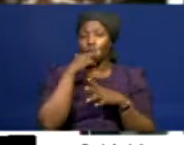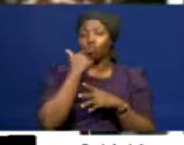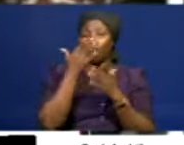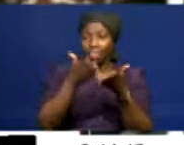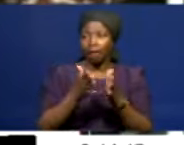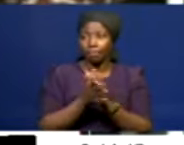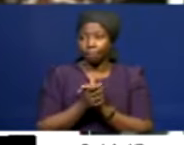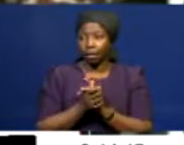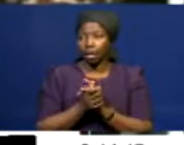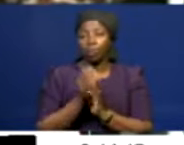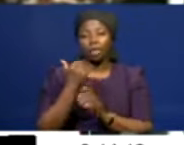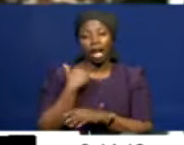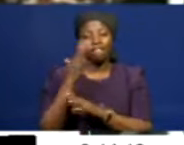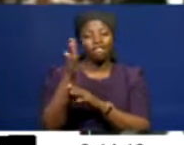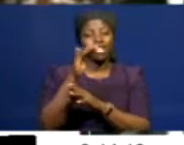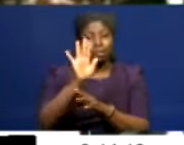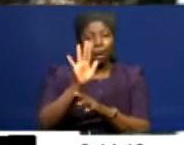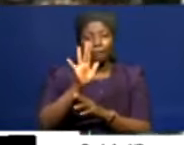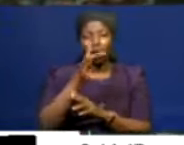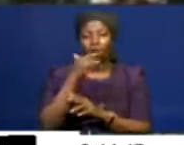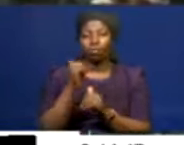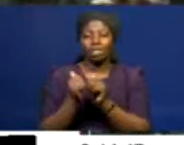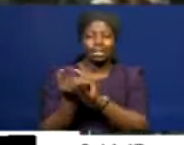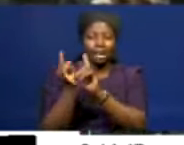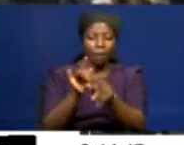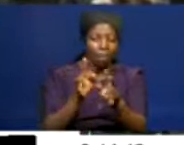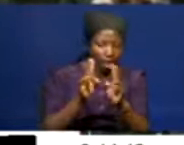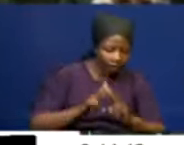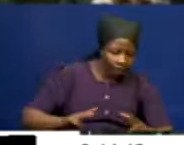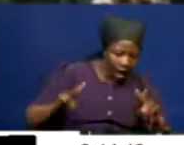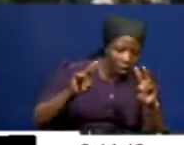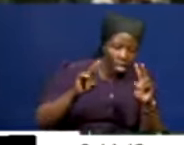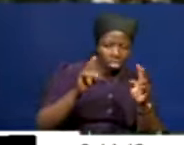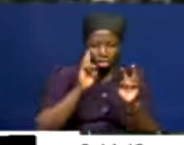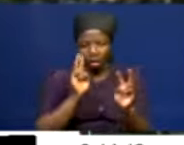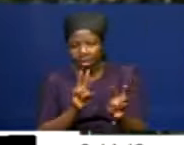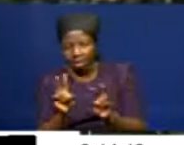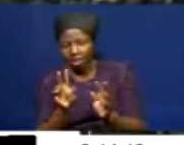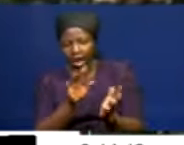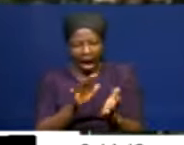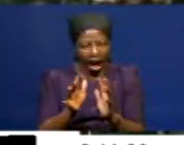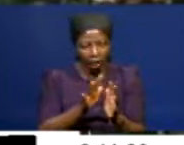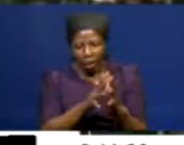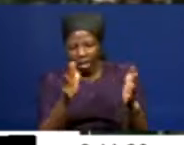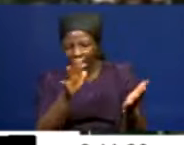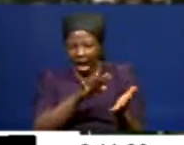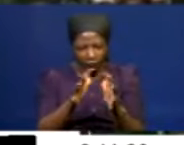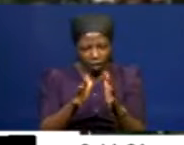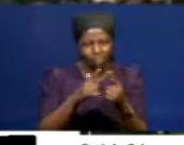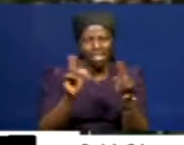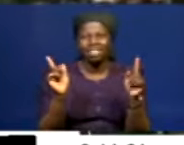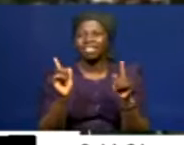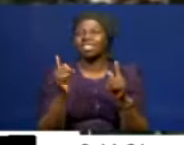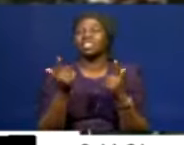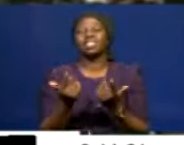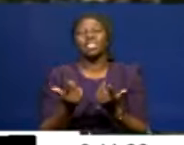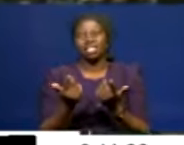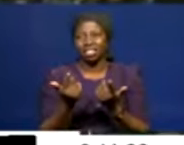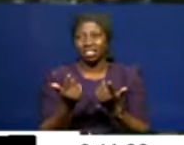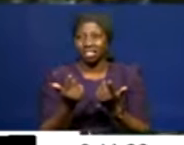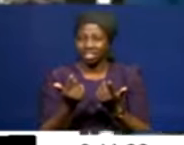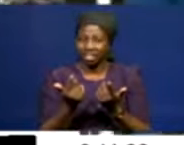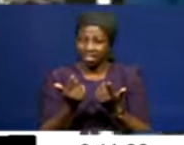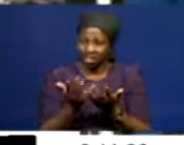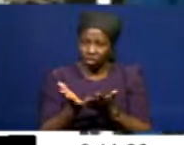Una samaki yako wanakuja wana value, wanaangalia vile sizes zao livyo, but collect ni